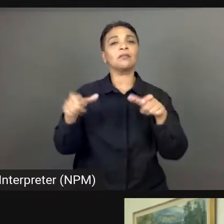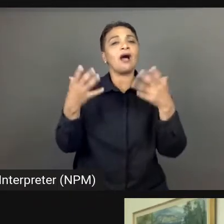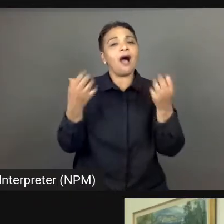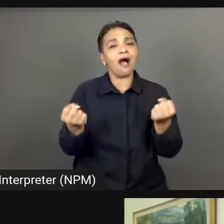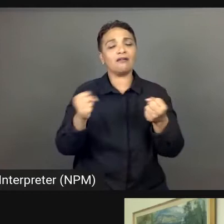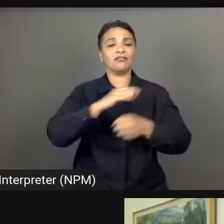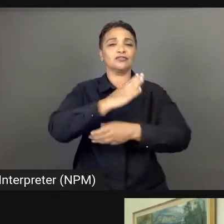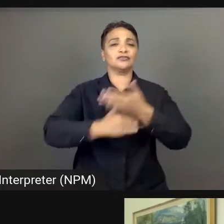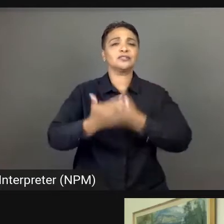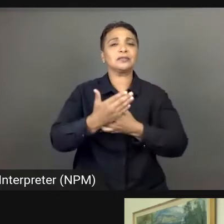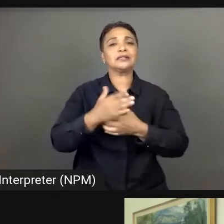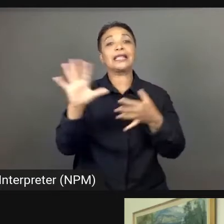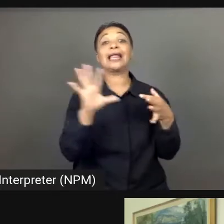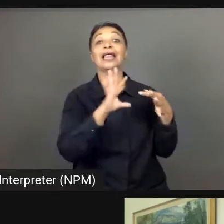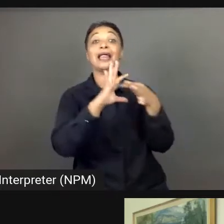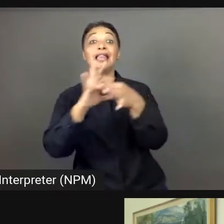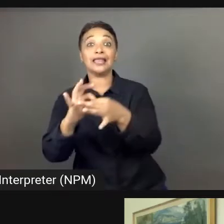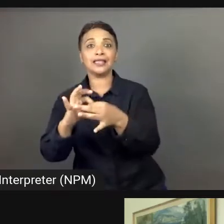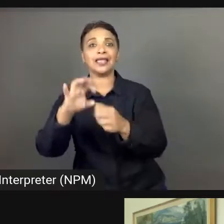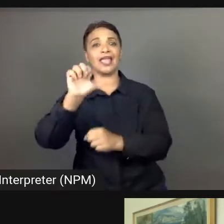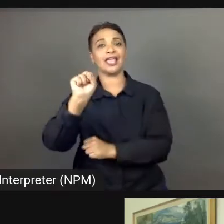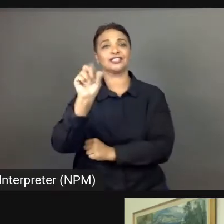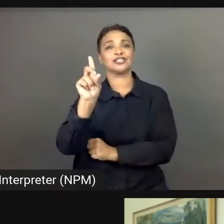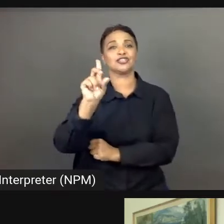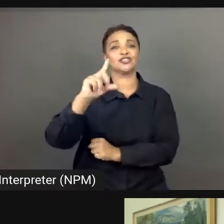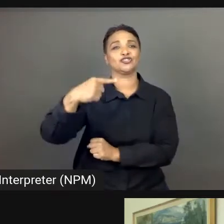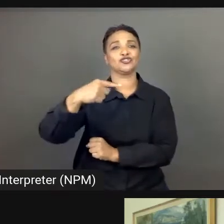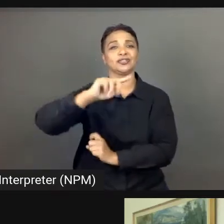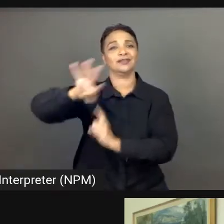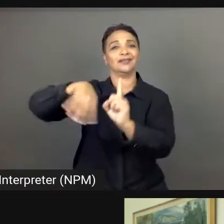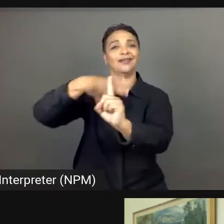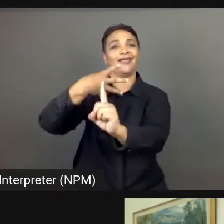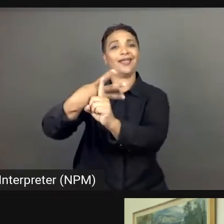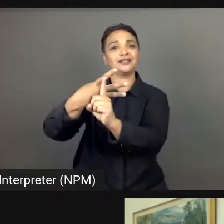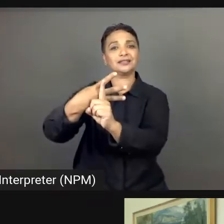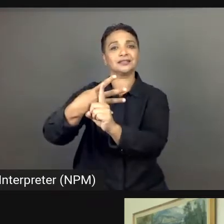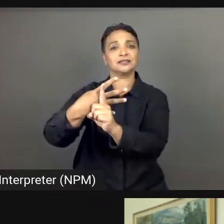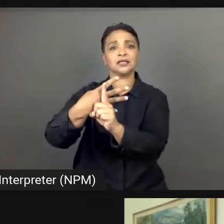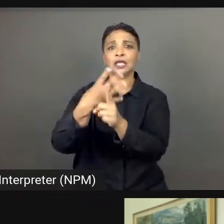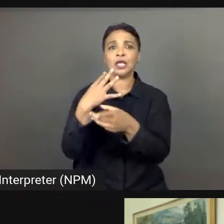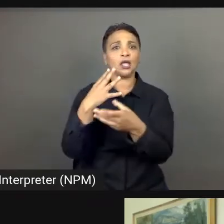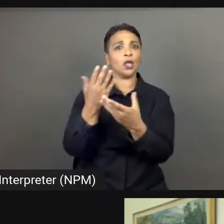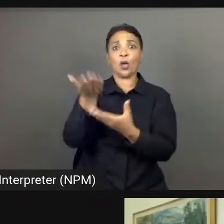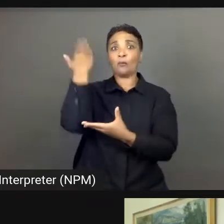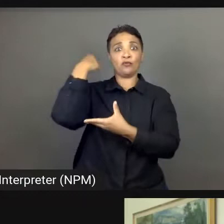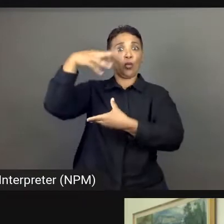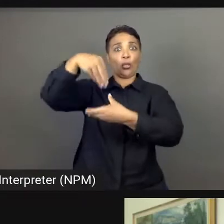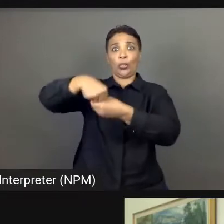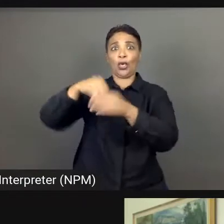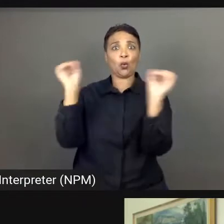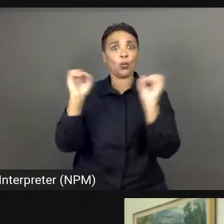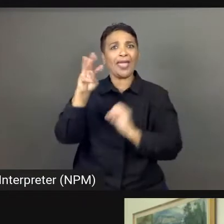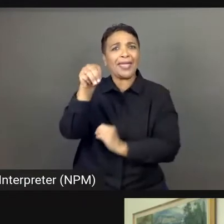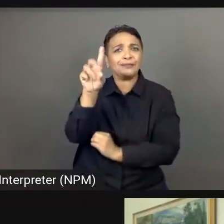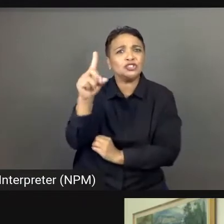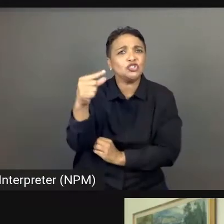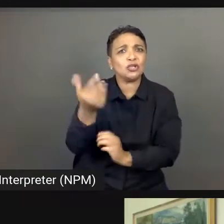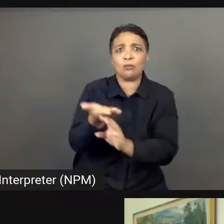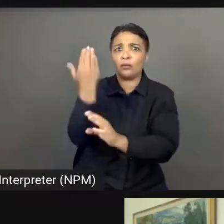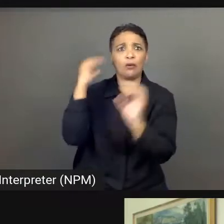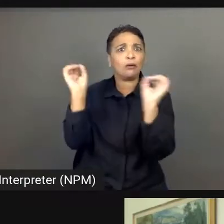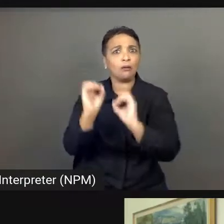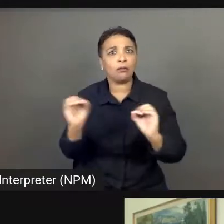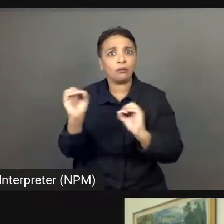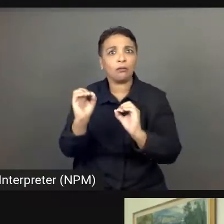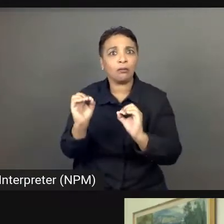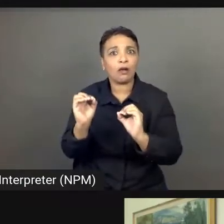example. Previously, all the development framework didn't include issues of disability. But when persons with disability came to the table, they